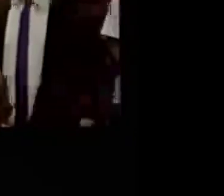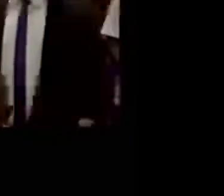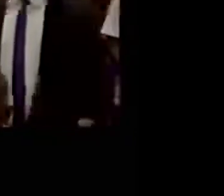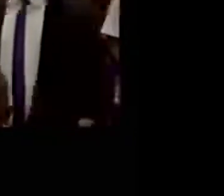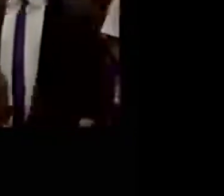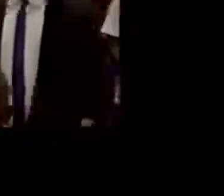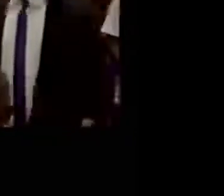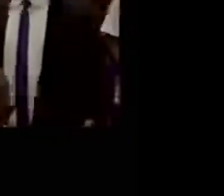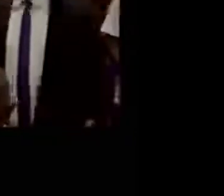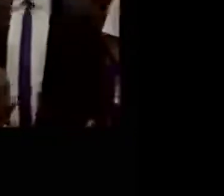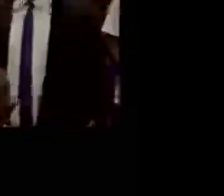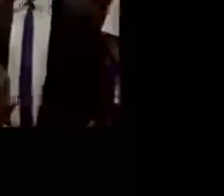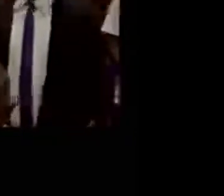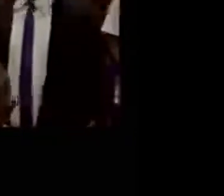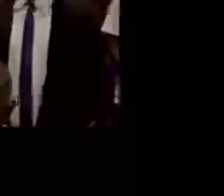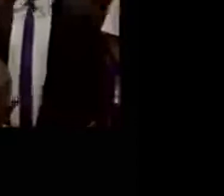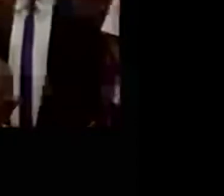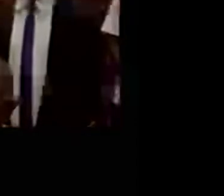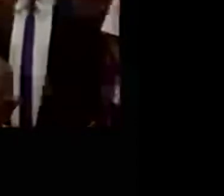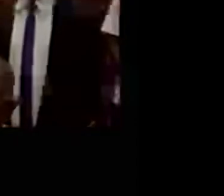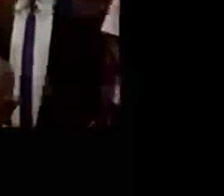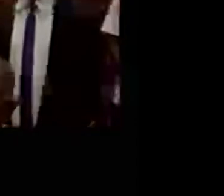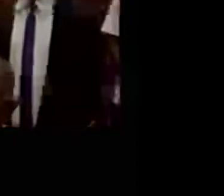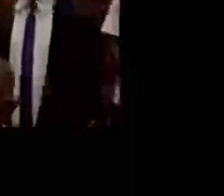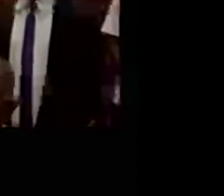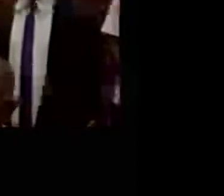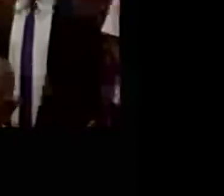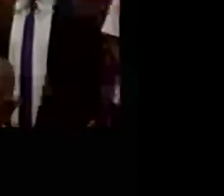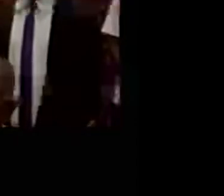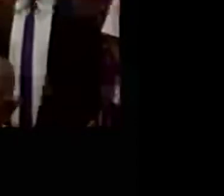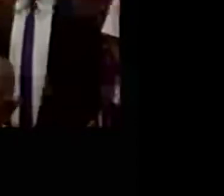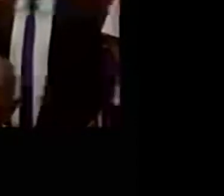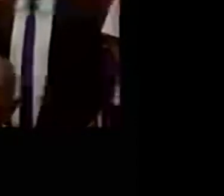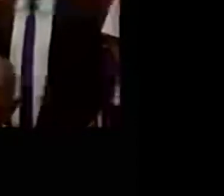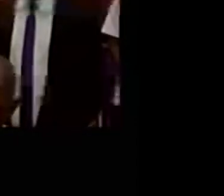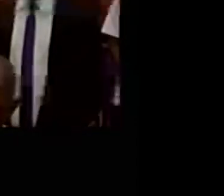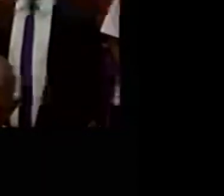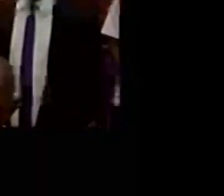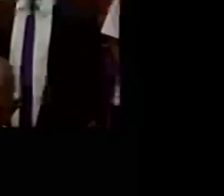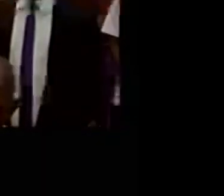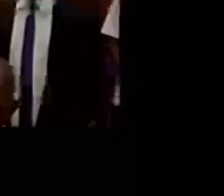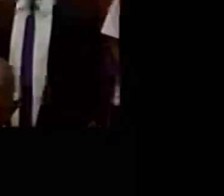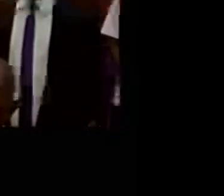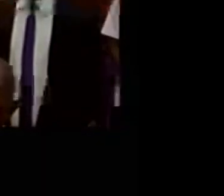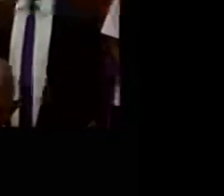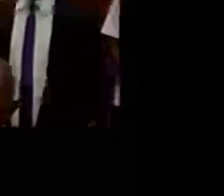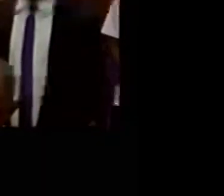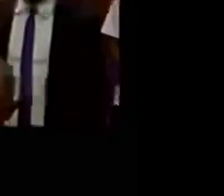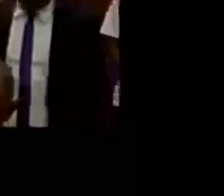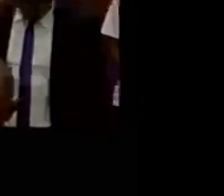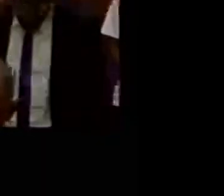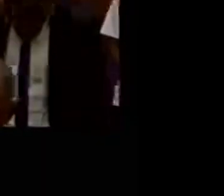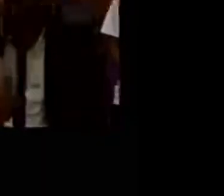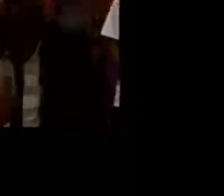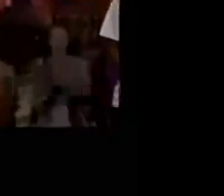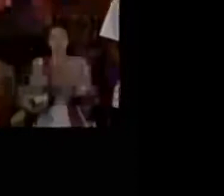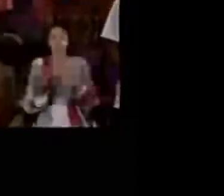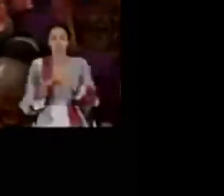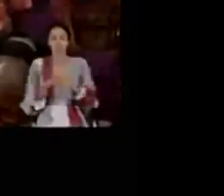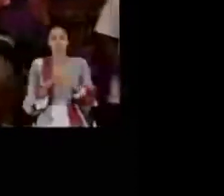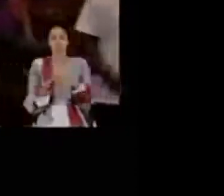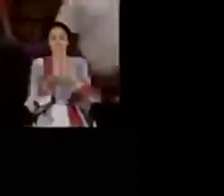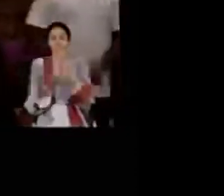an example, an instruction to obey, a promise to claim. Pray for